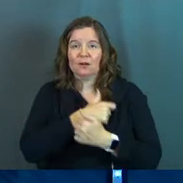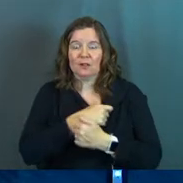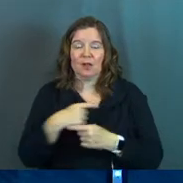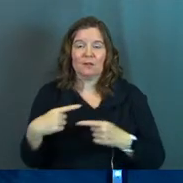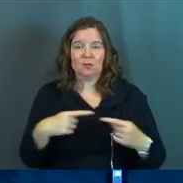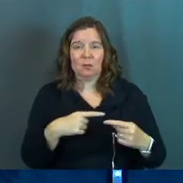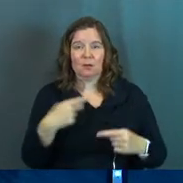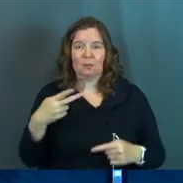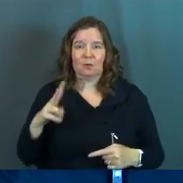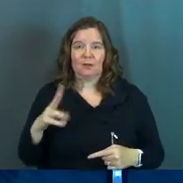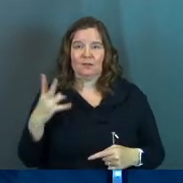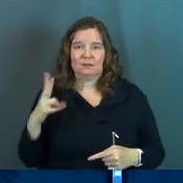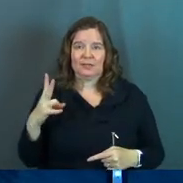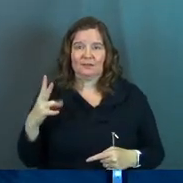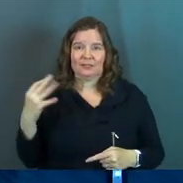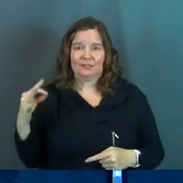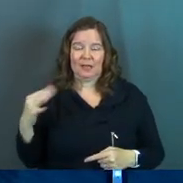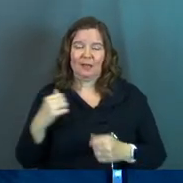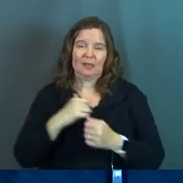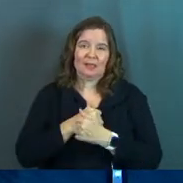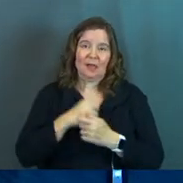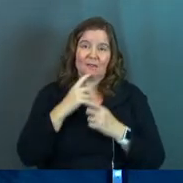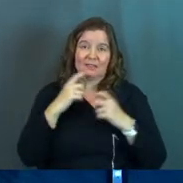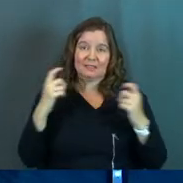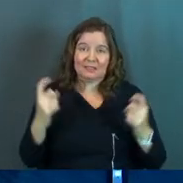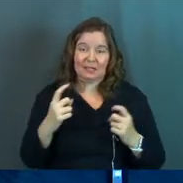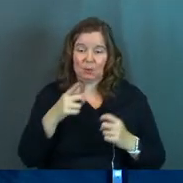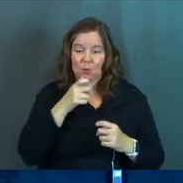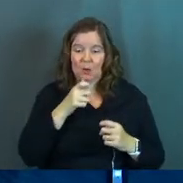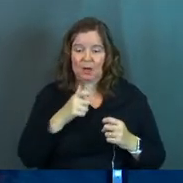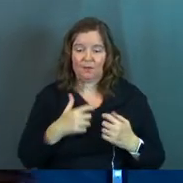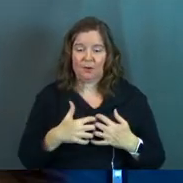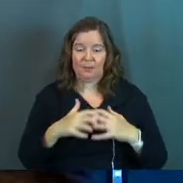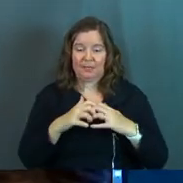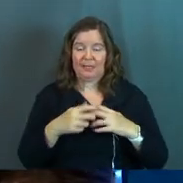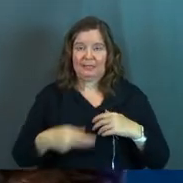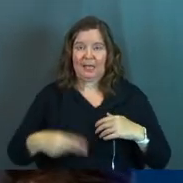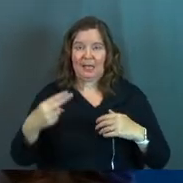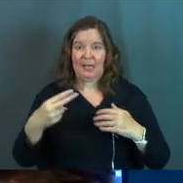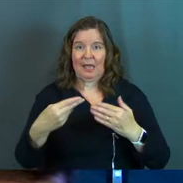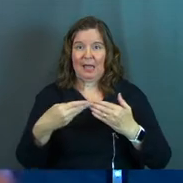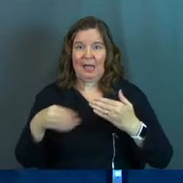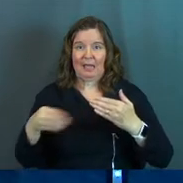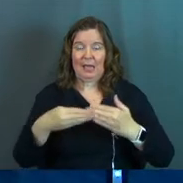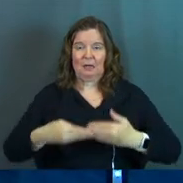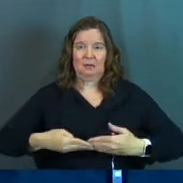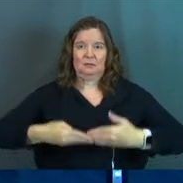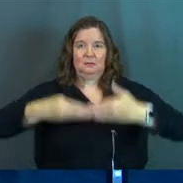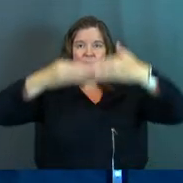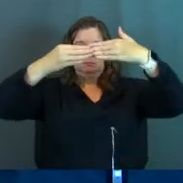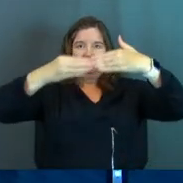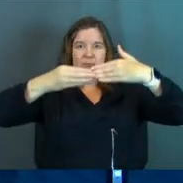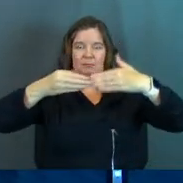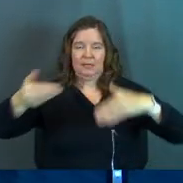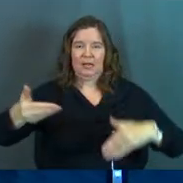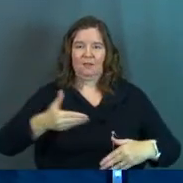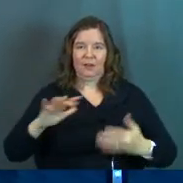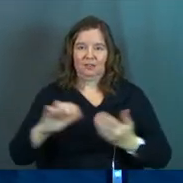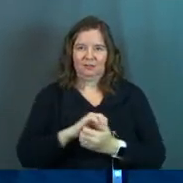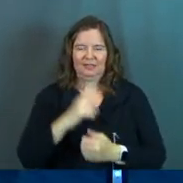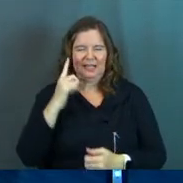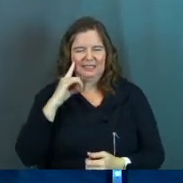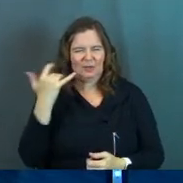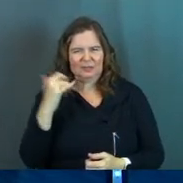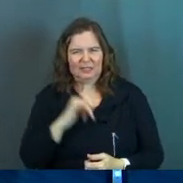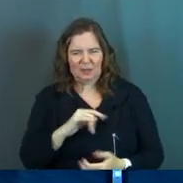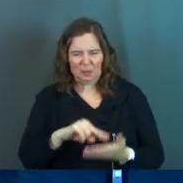a quarrel, Proverbs 17:19, loves sin. And whoever builds a high gate invites destruction. That sounds silly